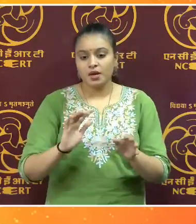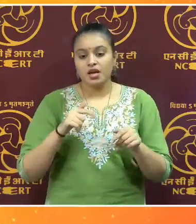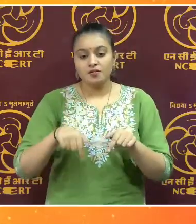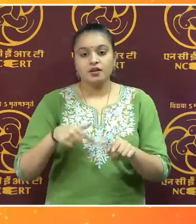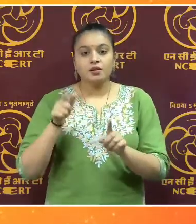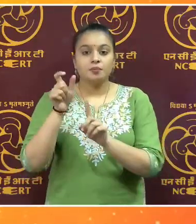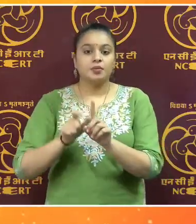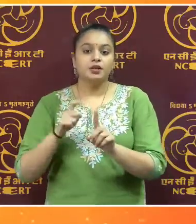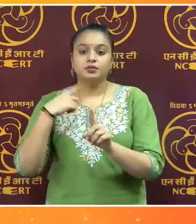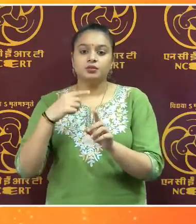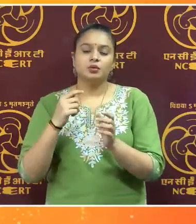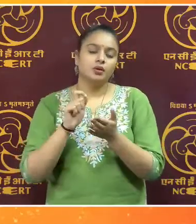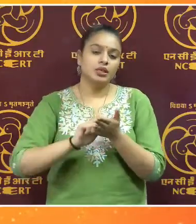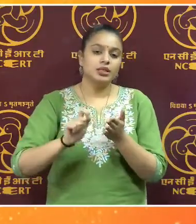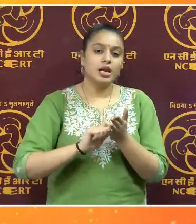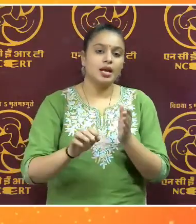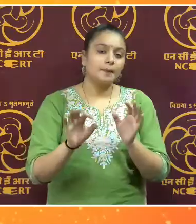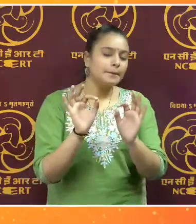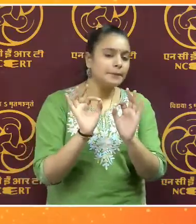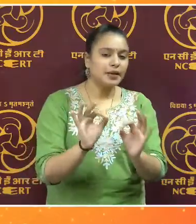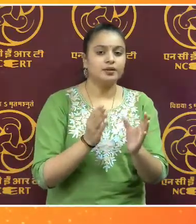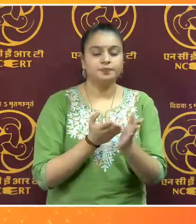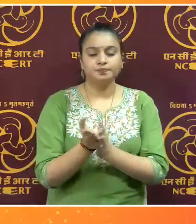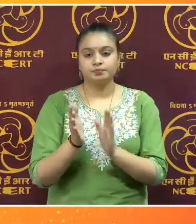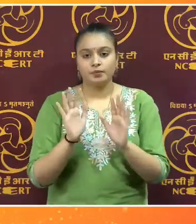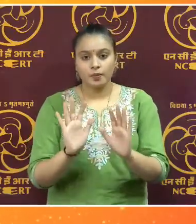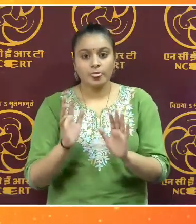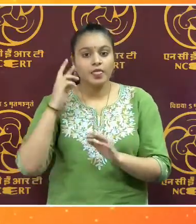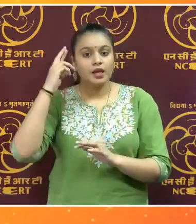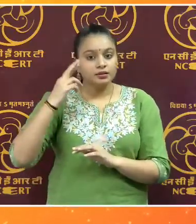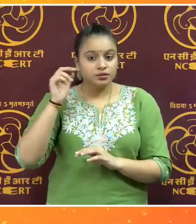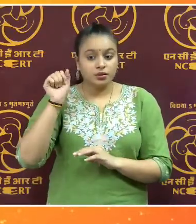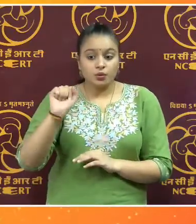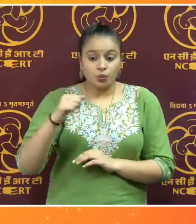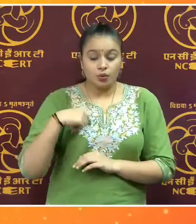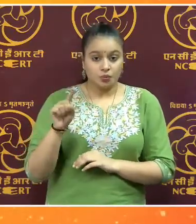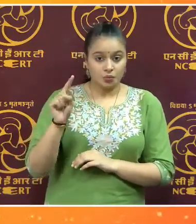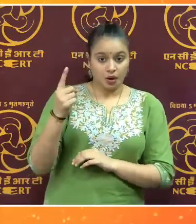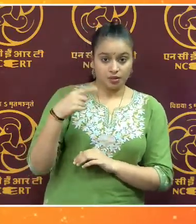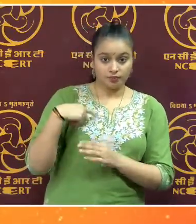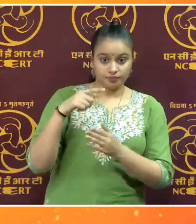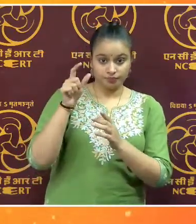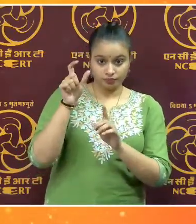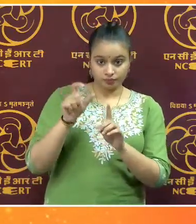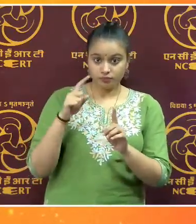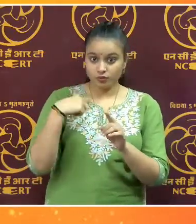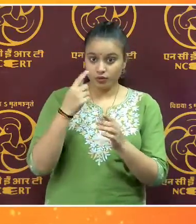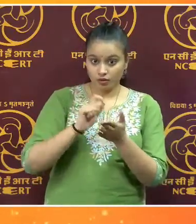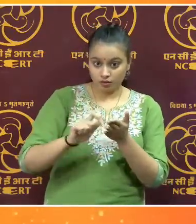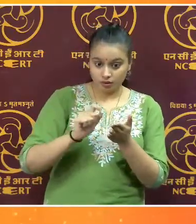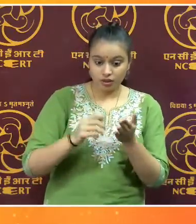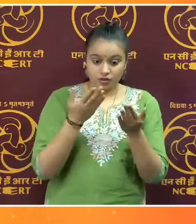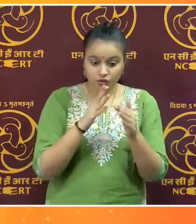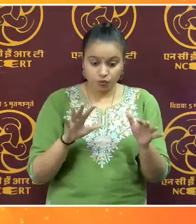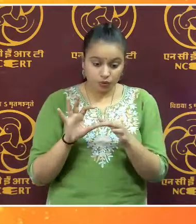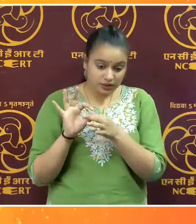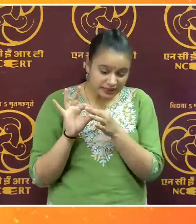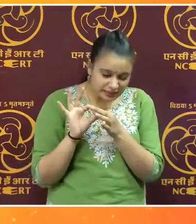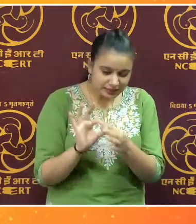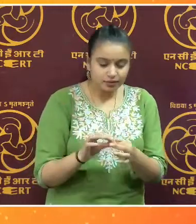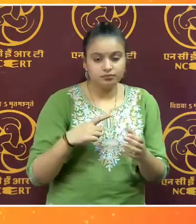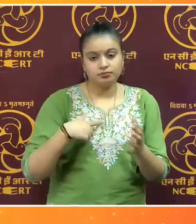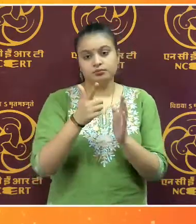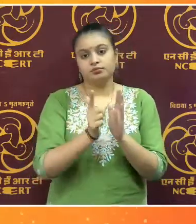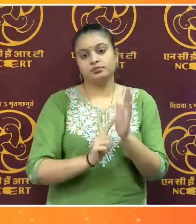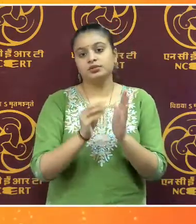you know, he writes so emphatically because he was the one author who had actually touched the children's literature a lot. And